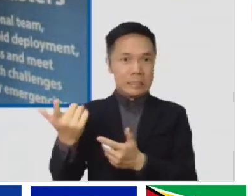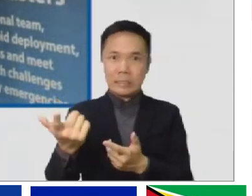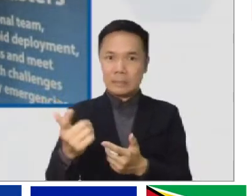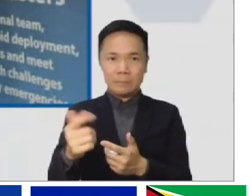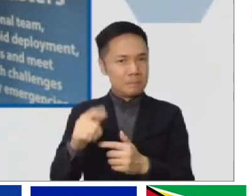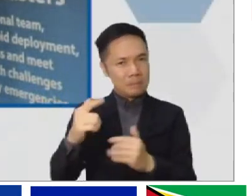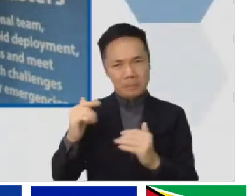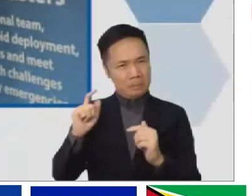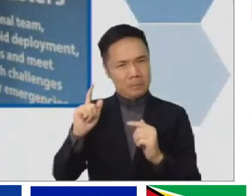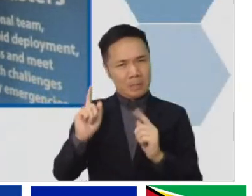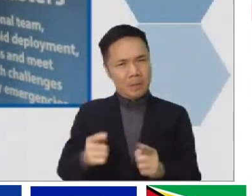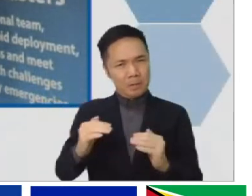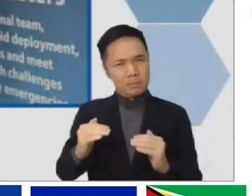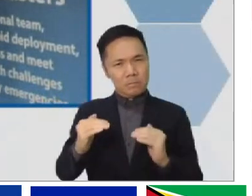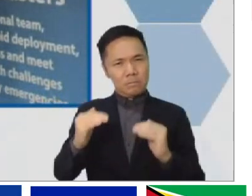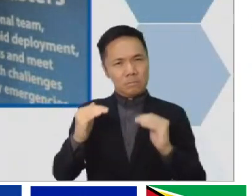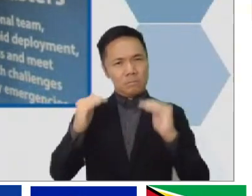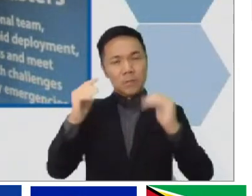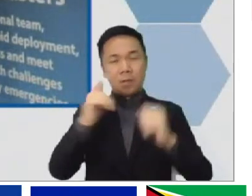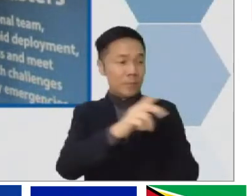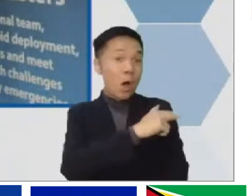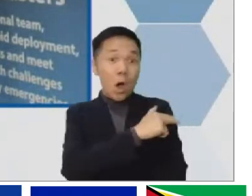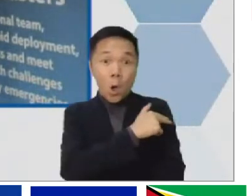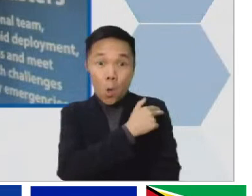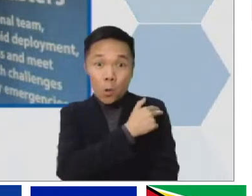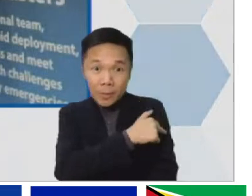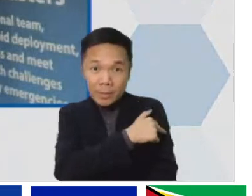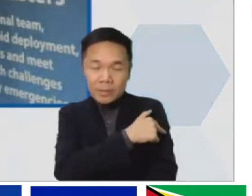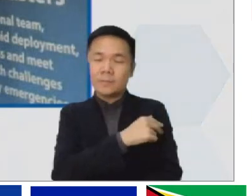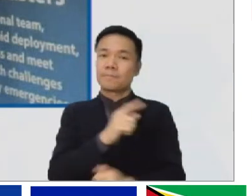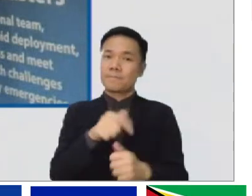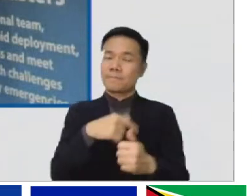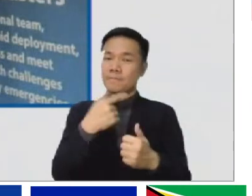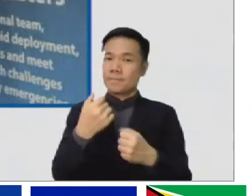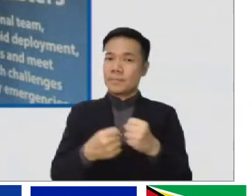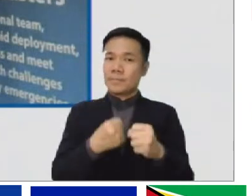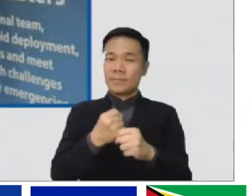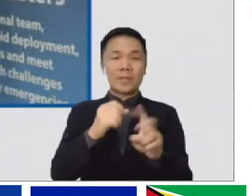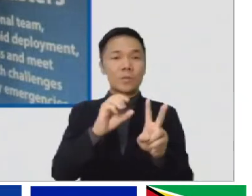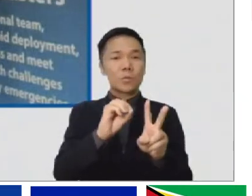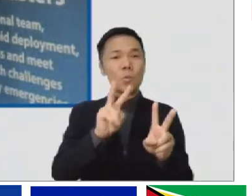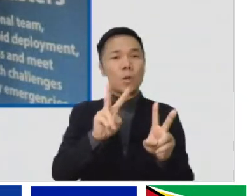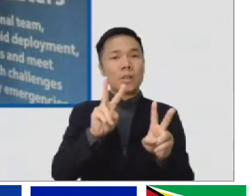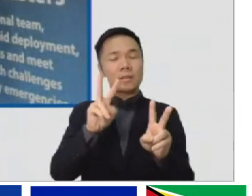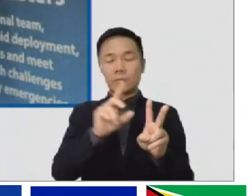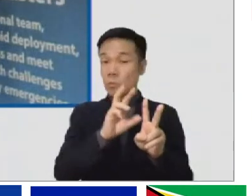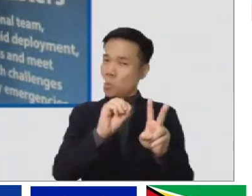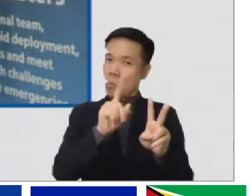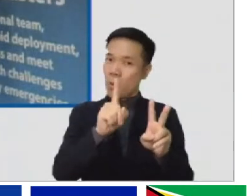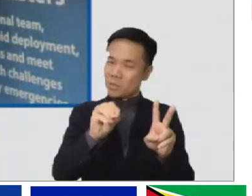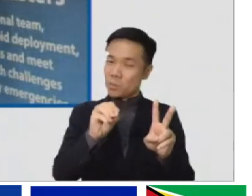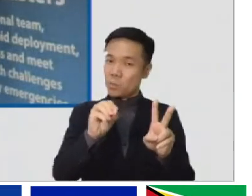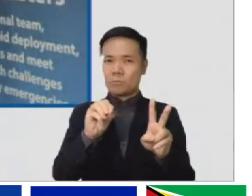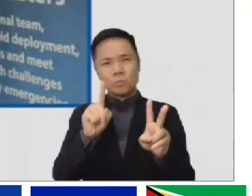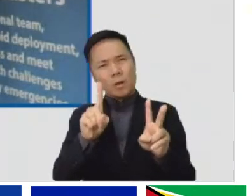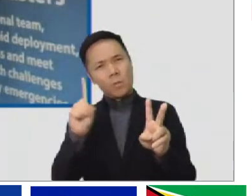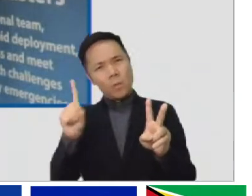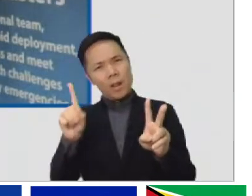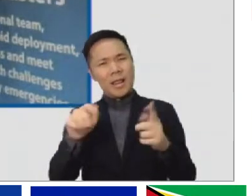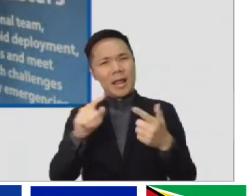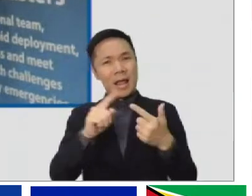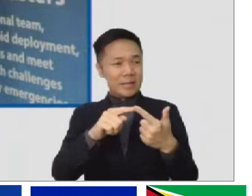Hospitals Initiative, and in 2010, 2011, the concept of smart hospital that is safe and